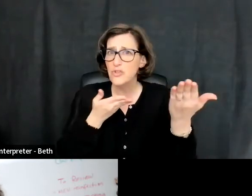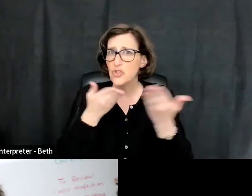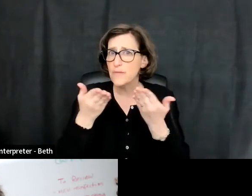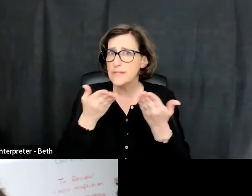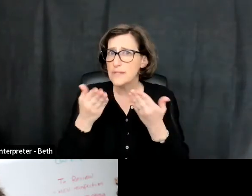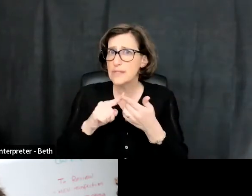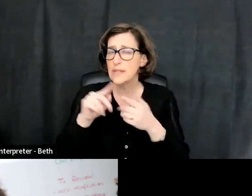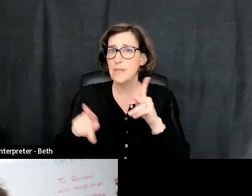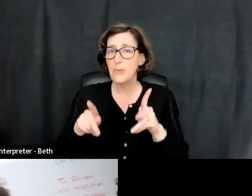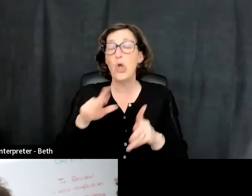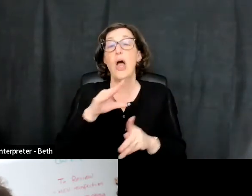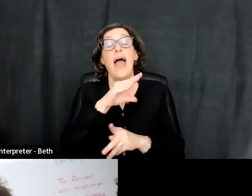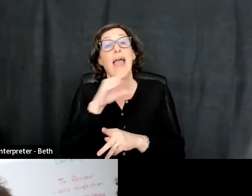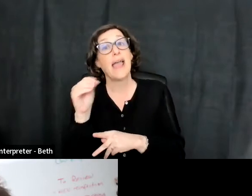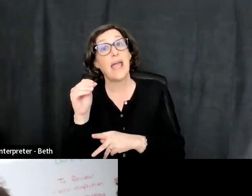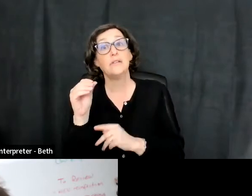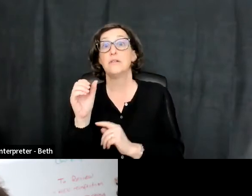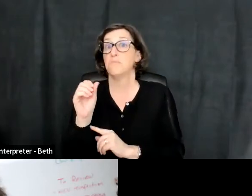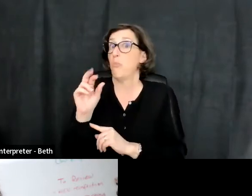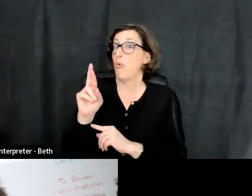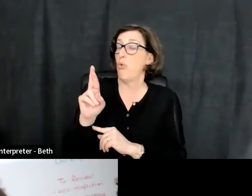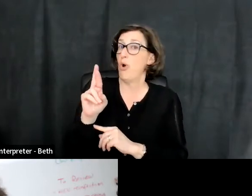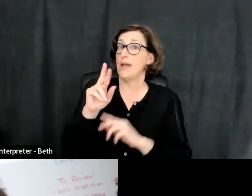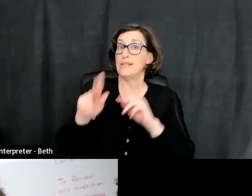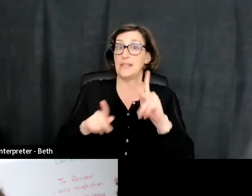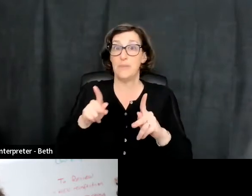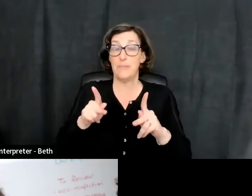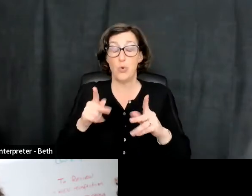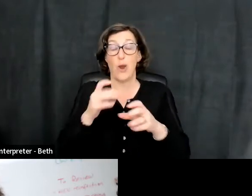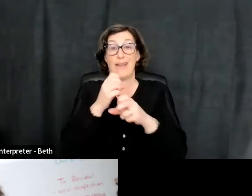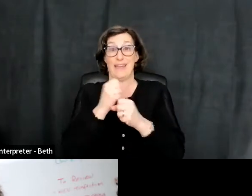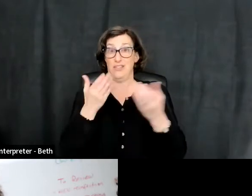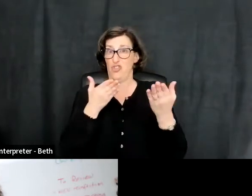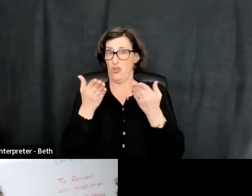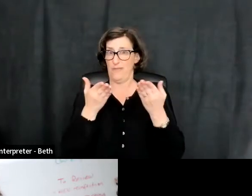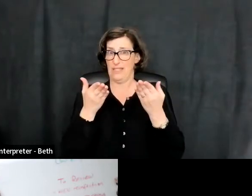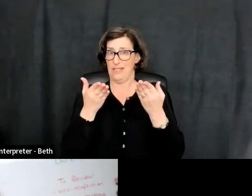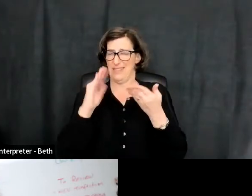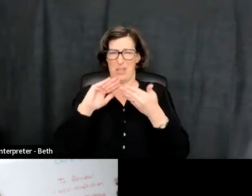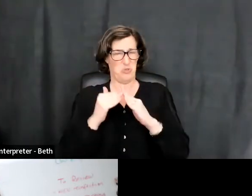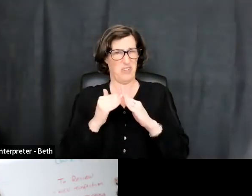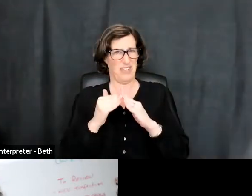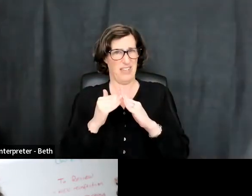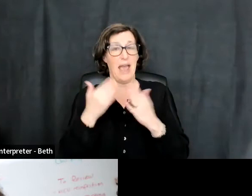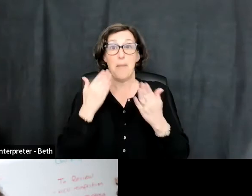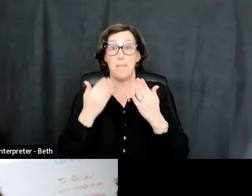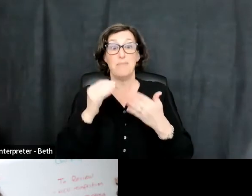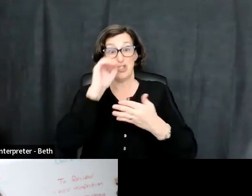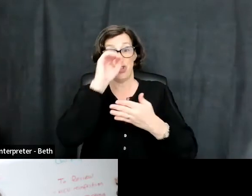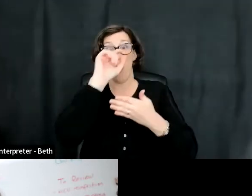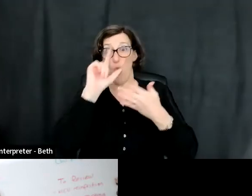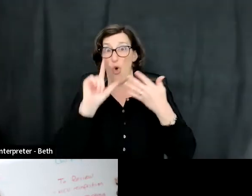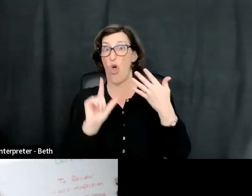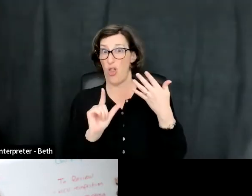people, and or is it the people who are receiving those services? And maybe it's all of those. And